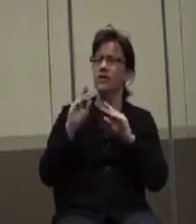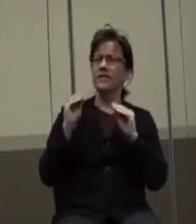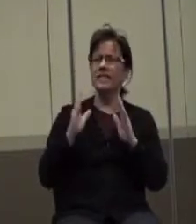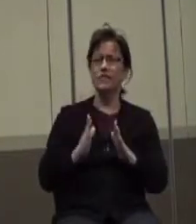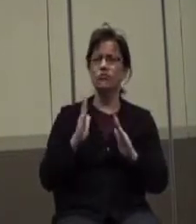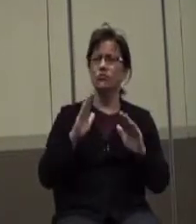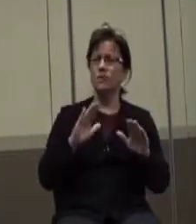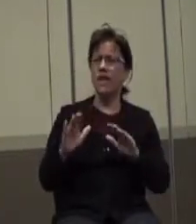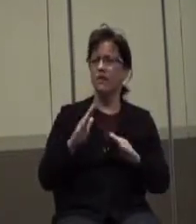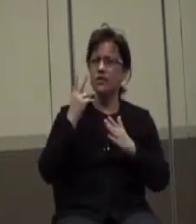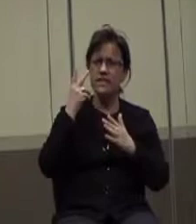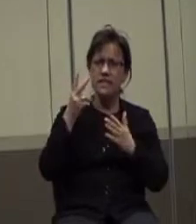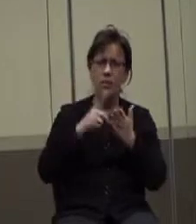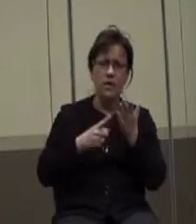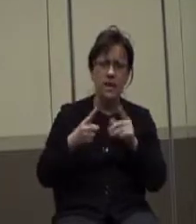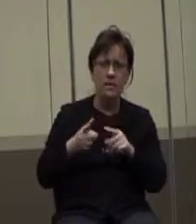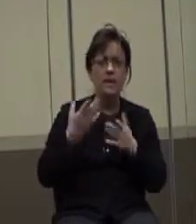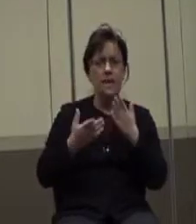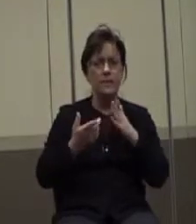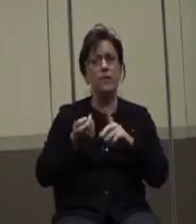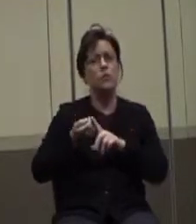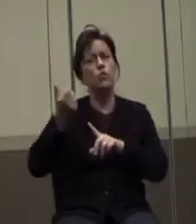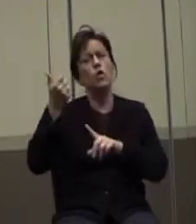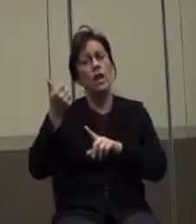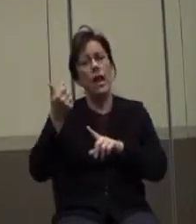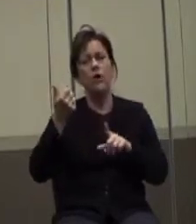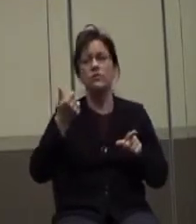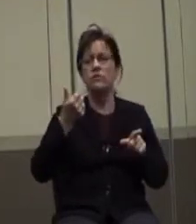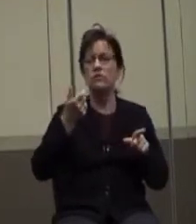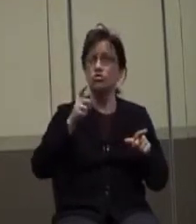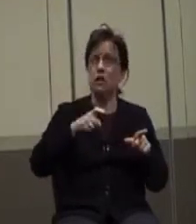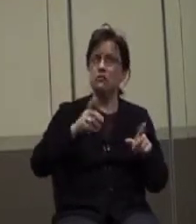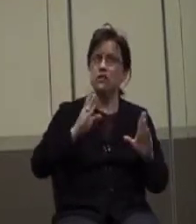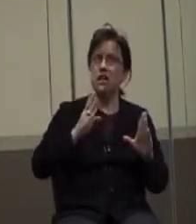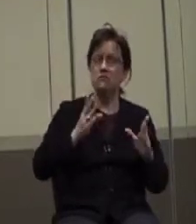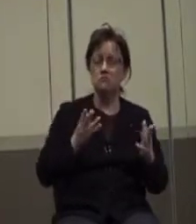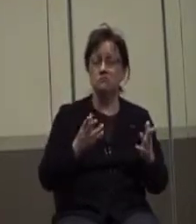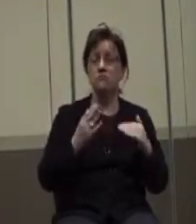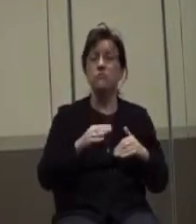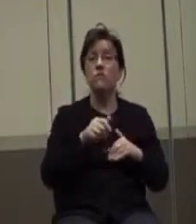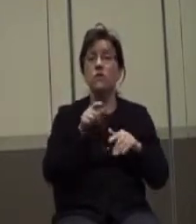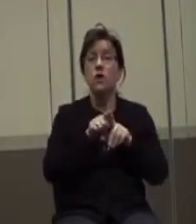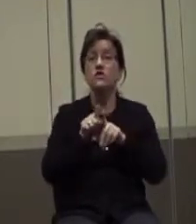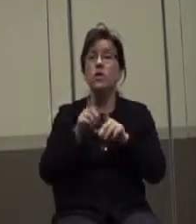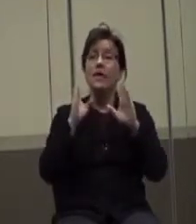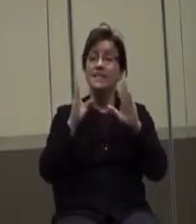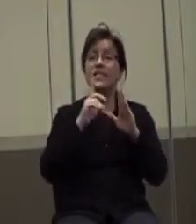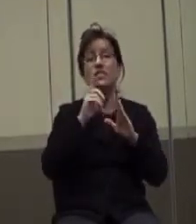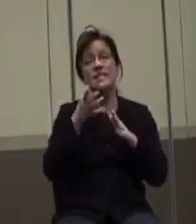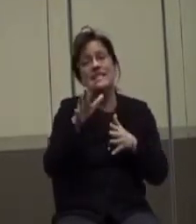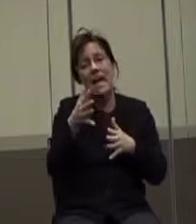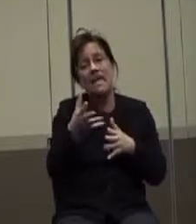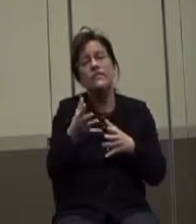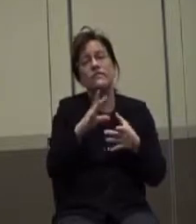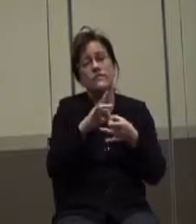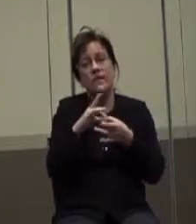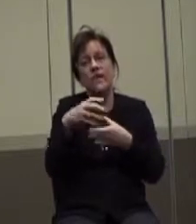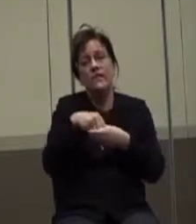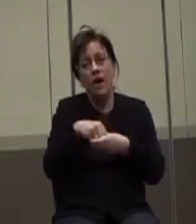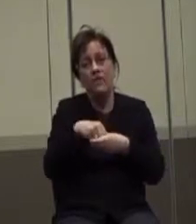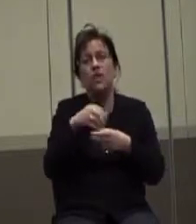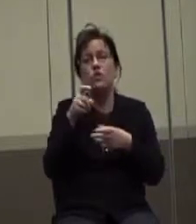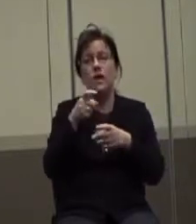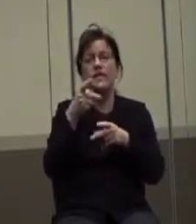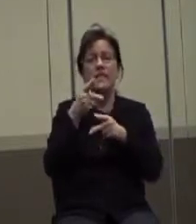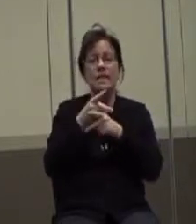behavior and see what happens. That may rule out against it. Now, the other hand is the fact that attention does play somewhat of a role. You want to